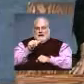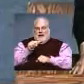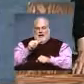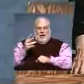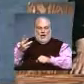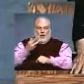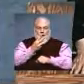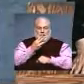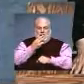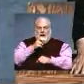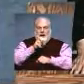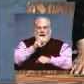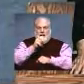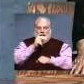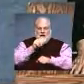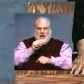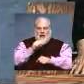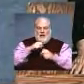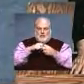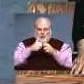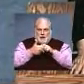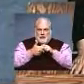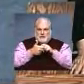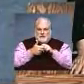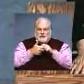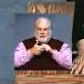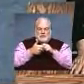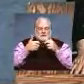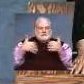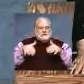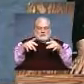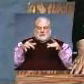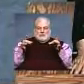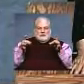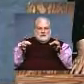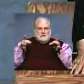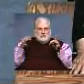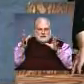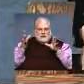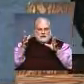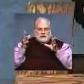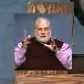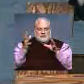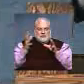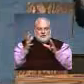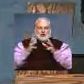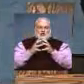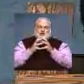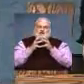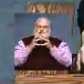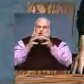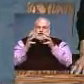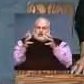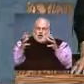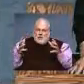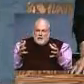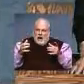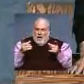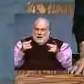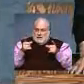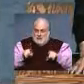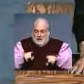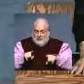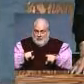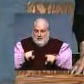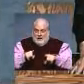where their problems were almost insurmountable. So there's so much that is a microcosm here in